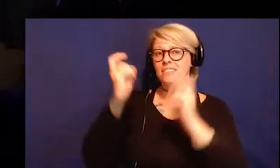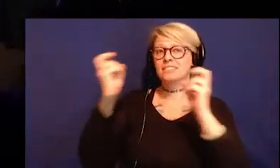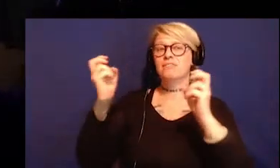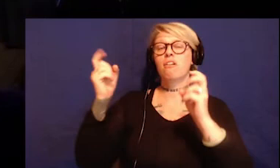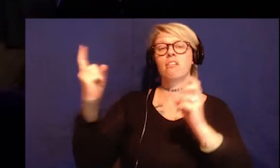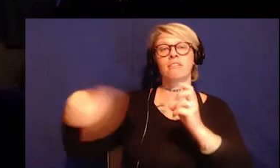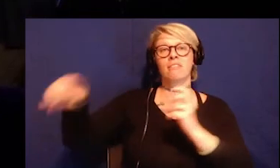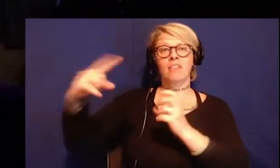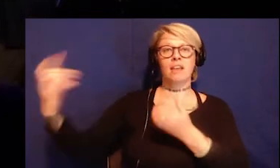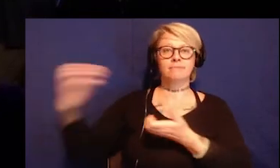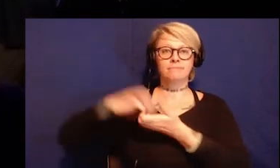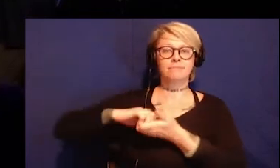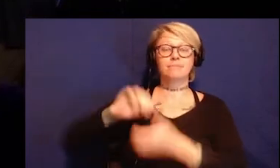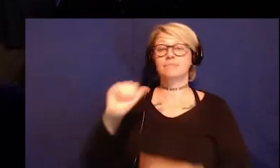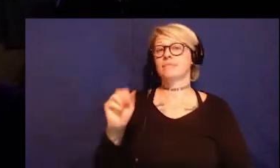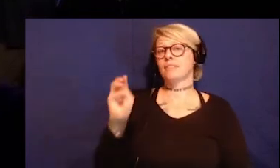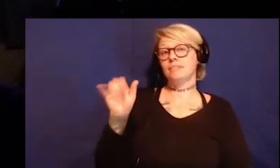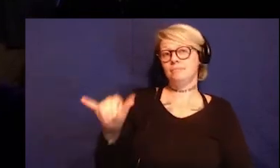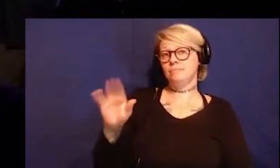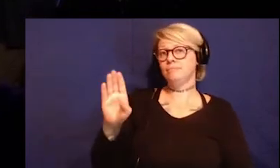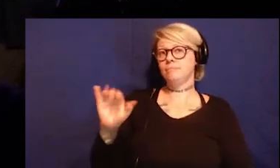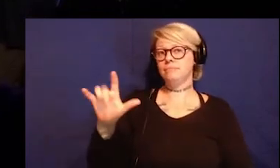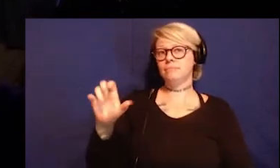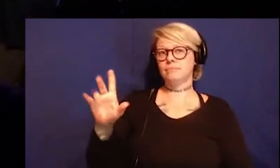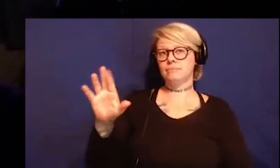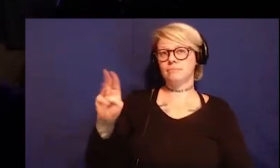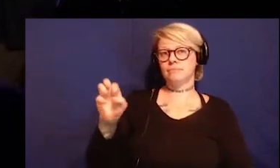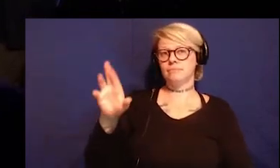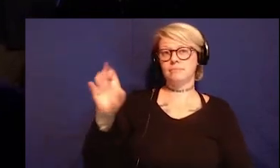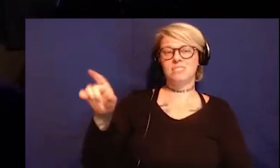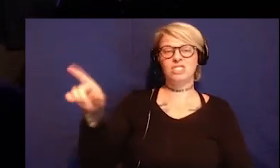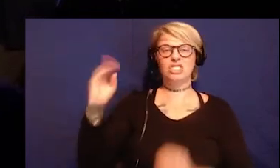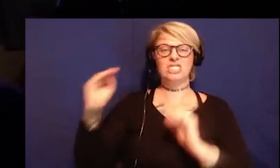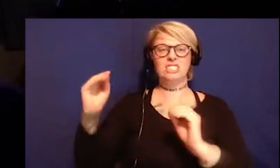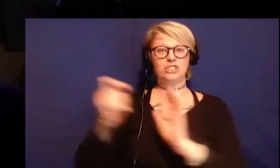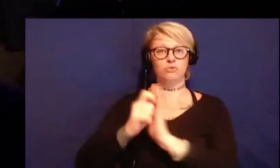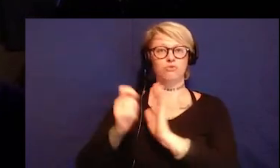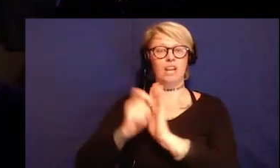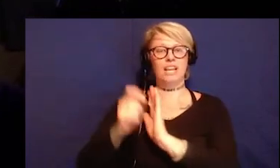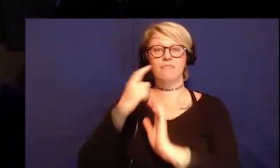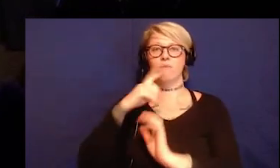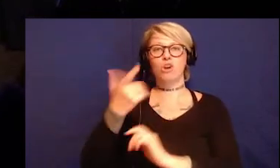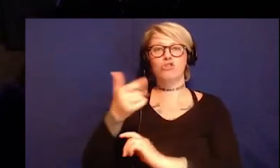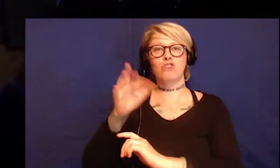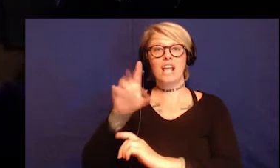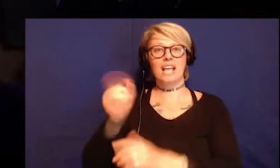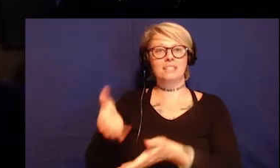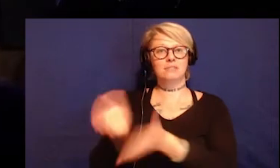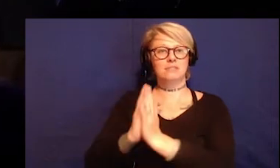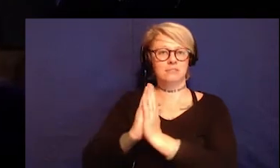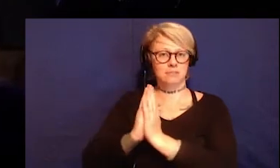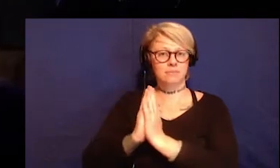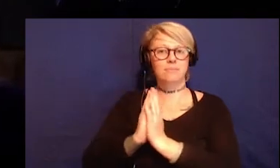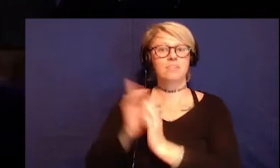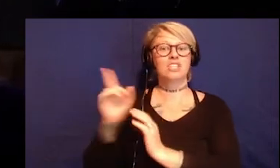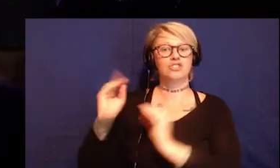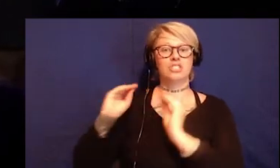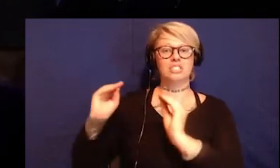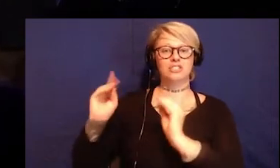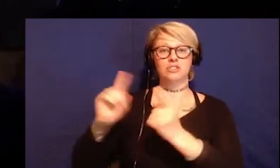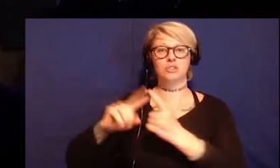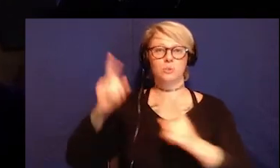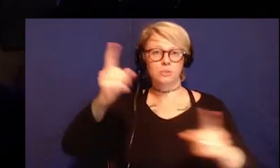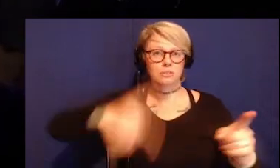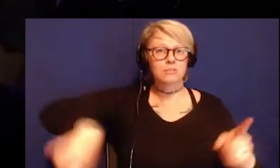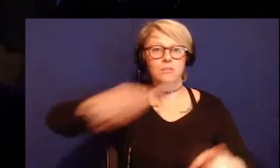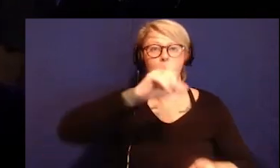Amy Blackmore, the director of the Montreal Fringe Festival, teaches grant writing. Give it up for Amy Blackmore. Teaches grant writing to all of our